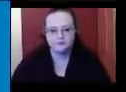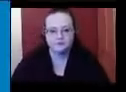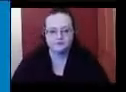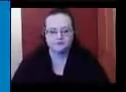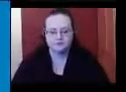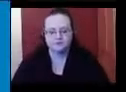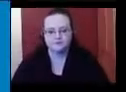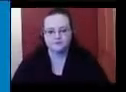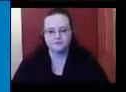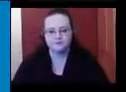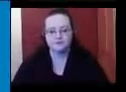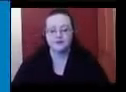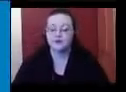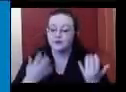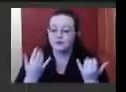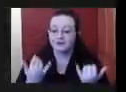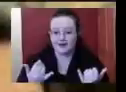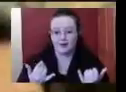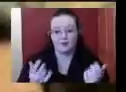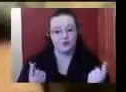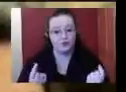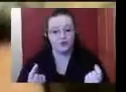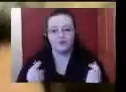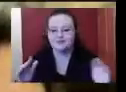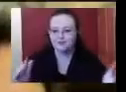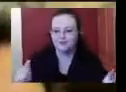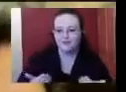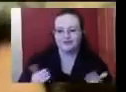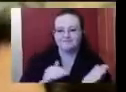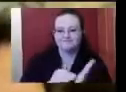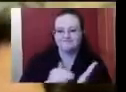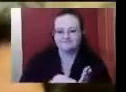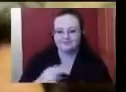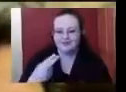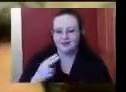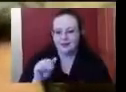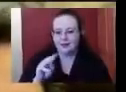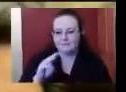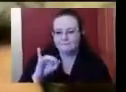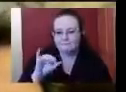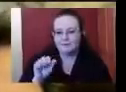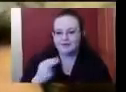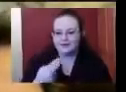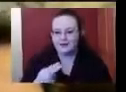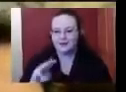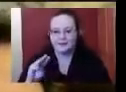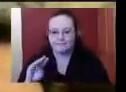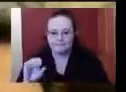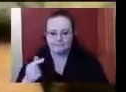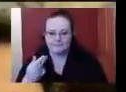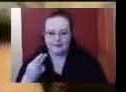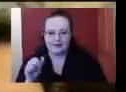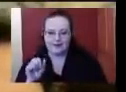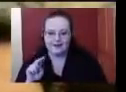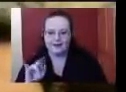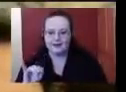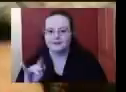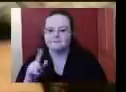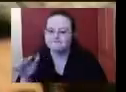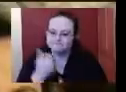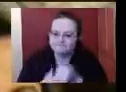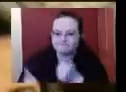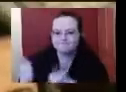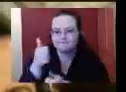So I would like to welcome Dr. Hamidah Meghani this evening. She's the Commissioner and Medical Officer of Health for Halton